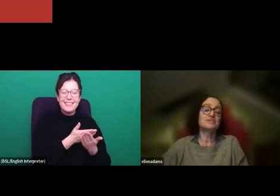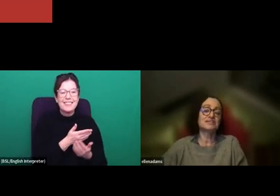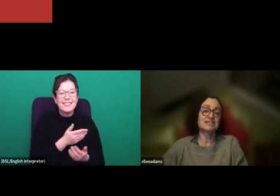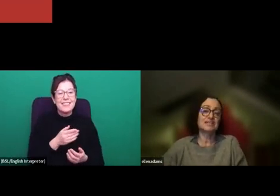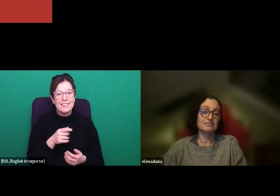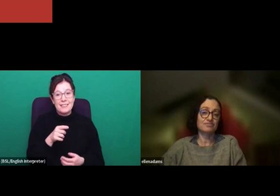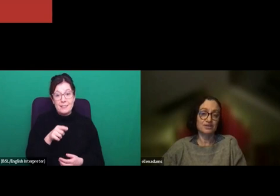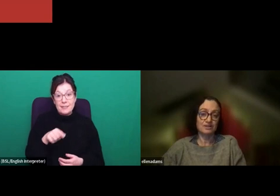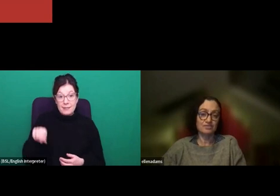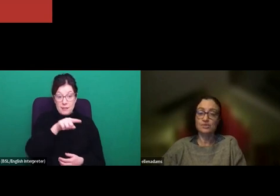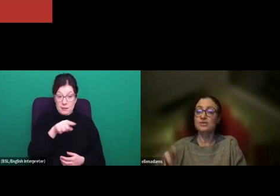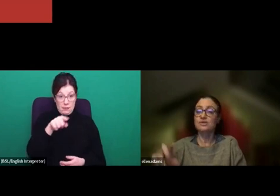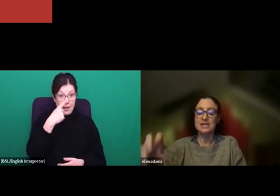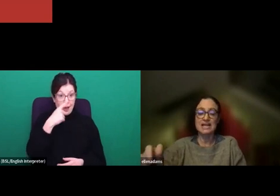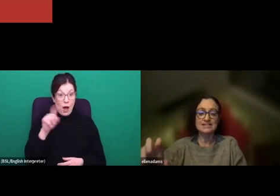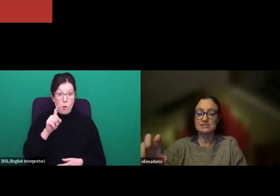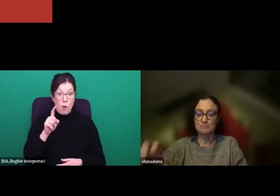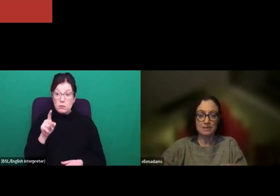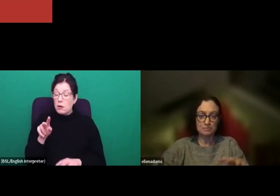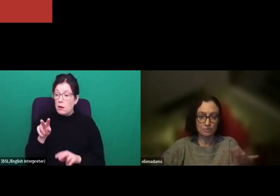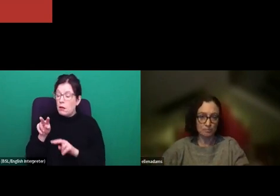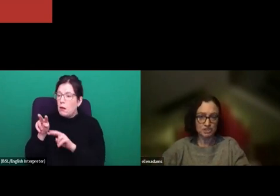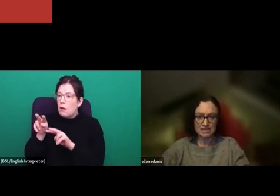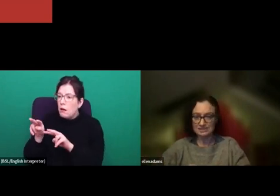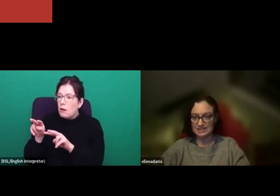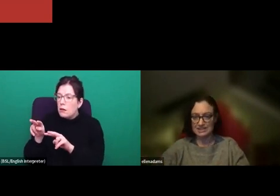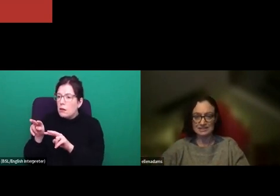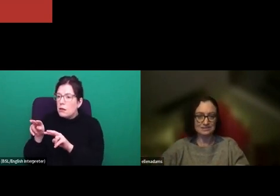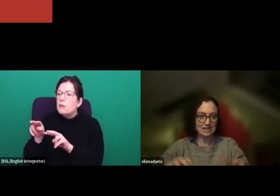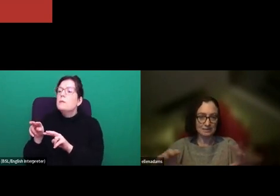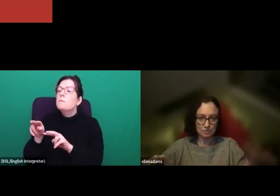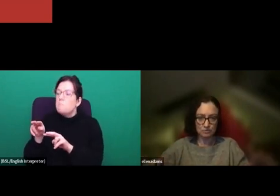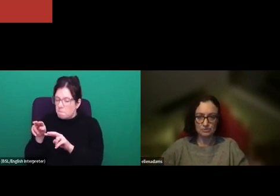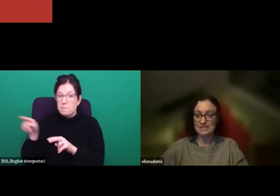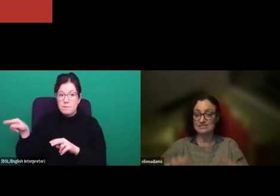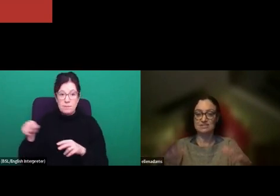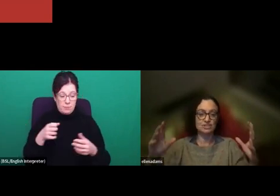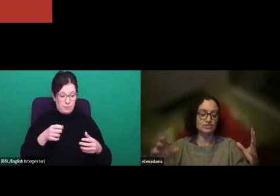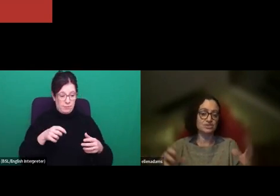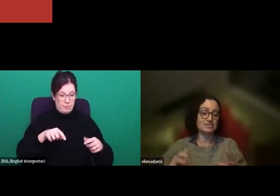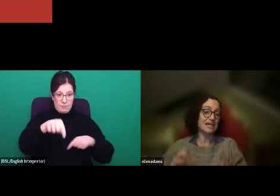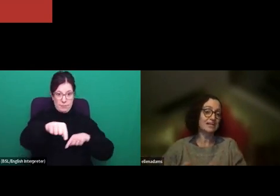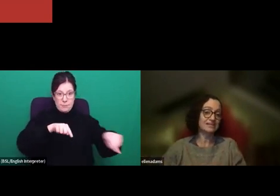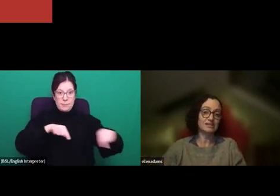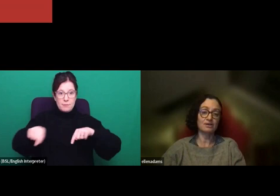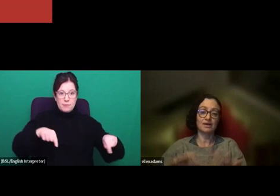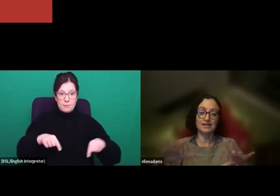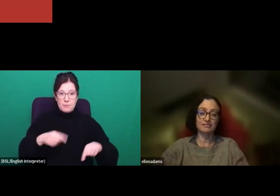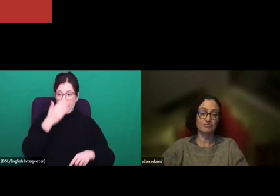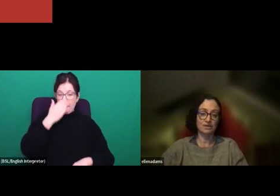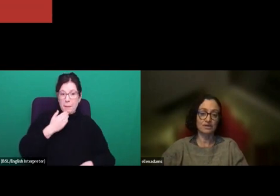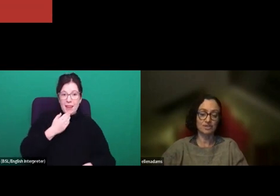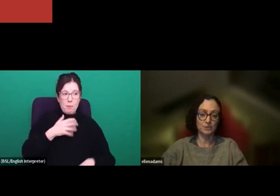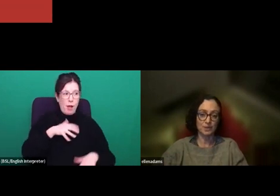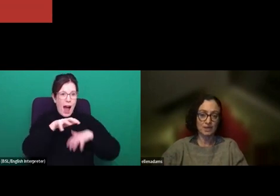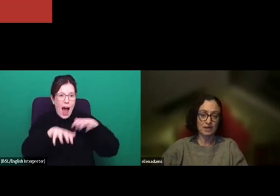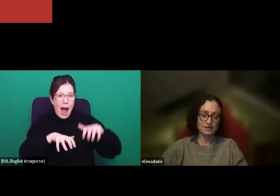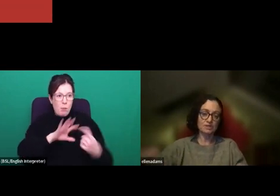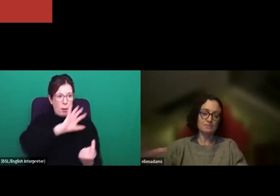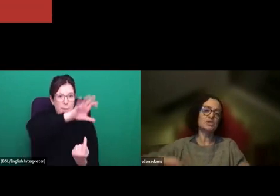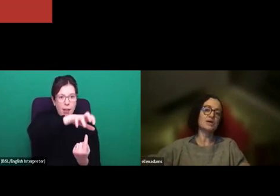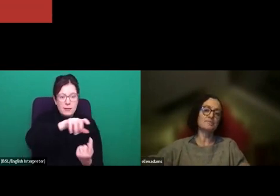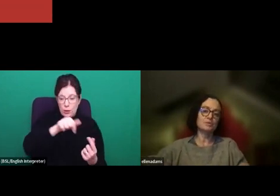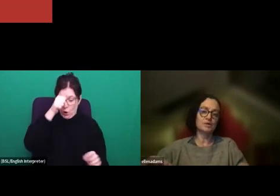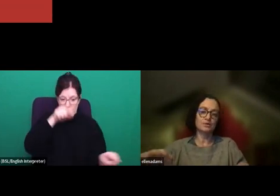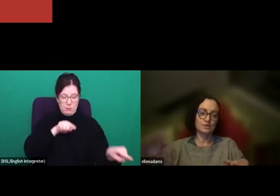can reproduce a scene in front of you. You can place people, objects, things, animals, institutions, anything you like in front of you.